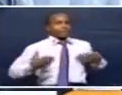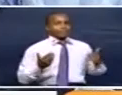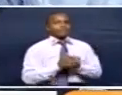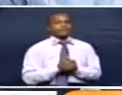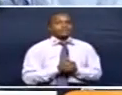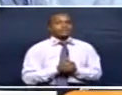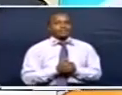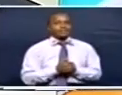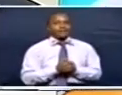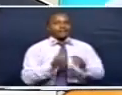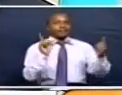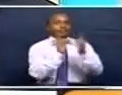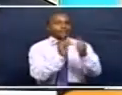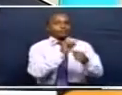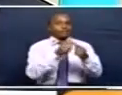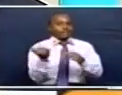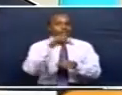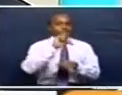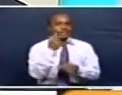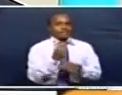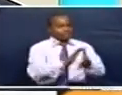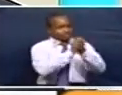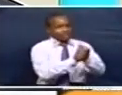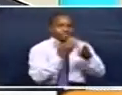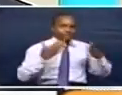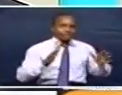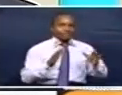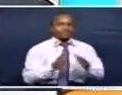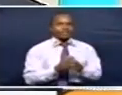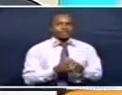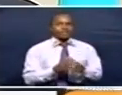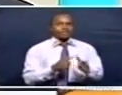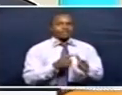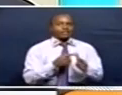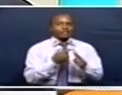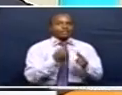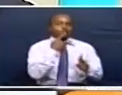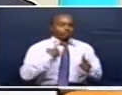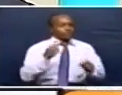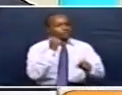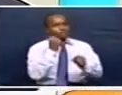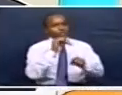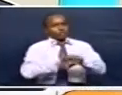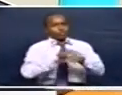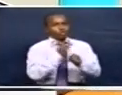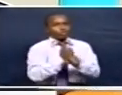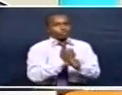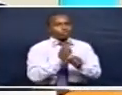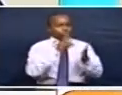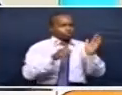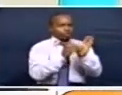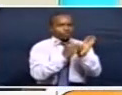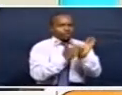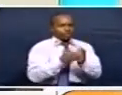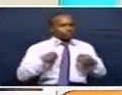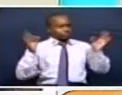happy. And I met him when he came to Kenya. Did you? And we shook hands and we laughed about it. And he told me, good job, what you're doing in Machakos. I was surprised that he knew. He told you that? He told